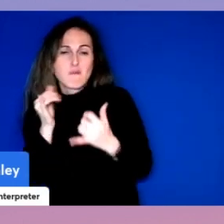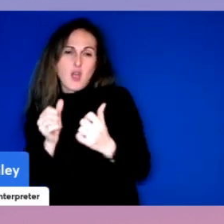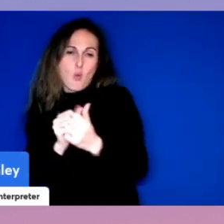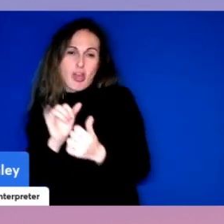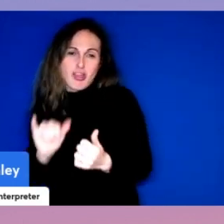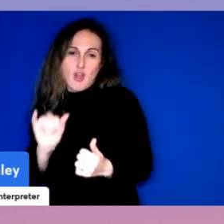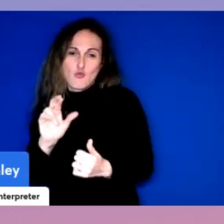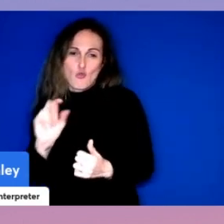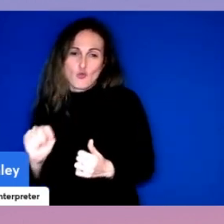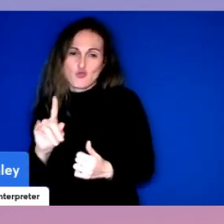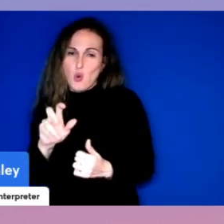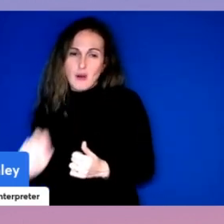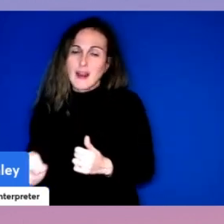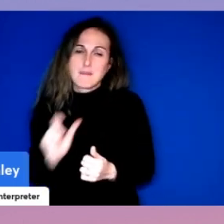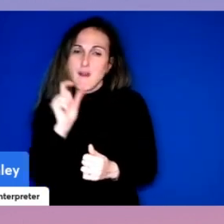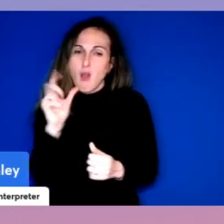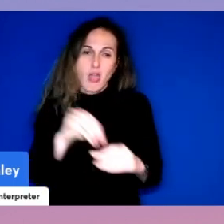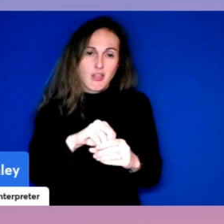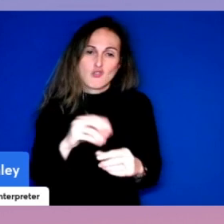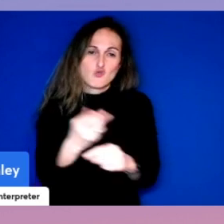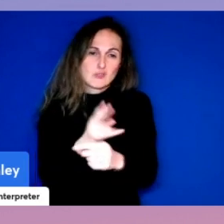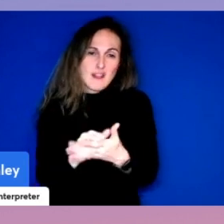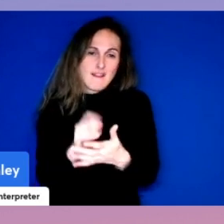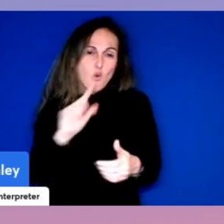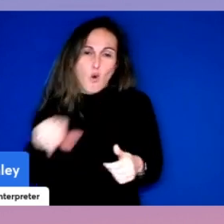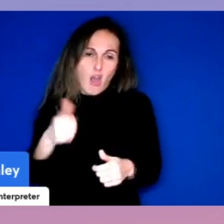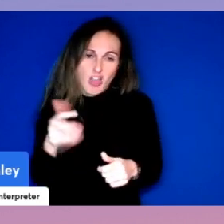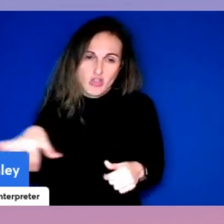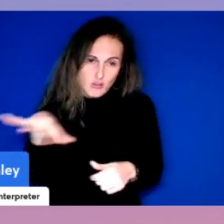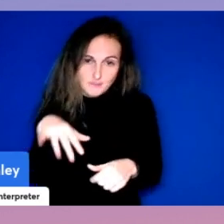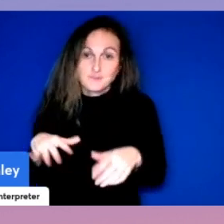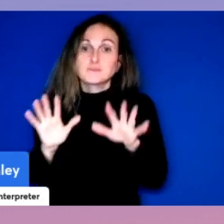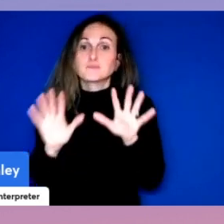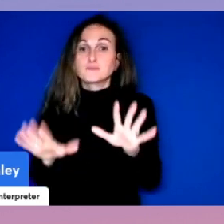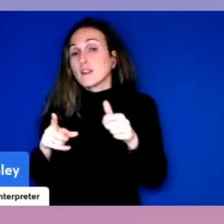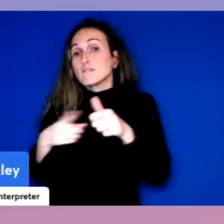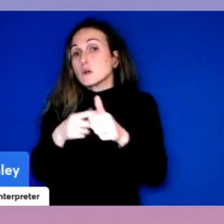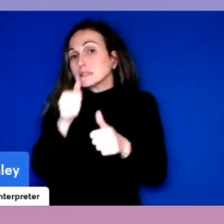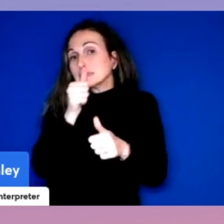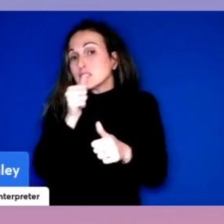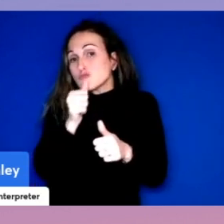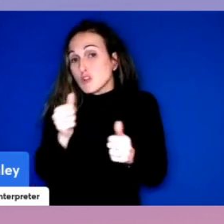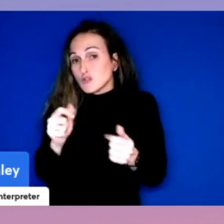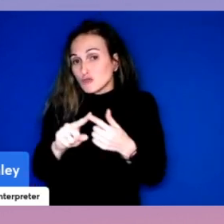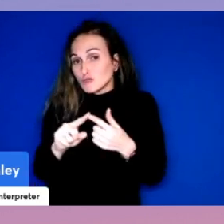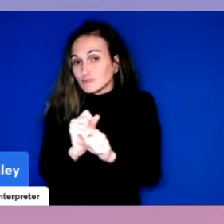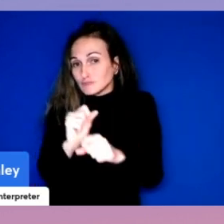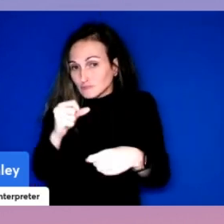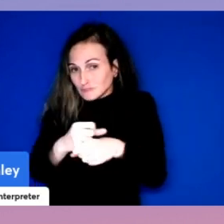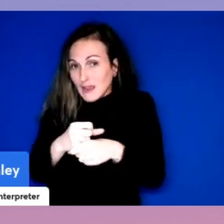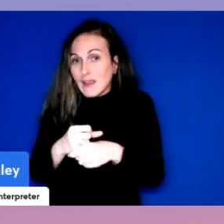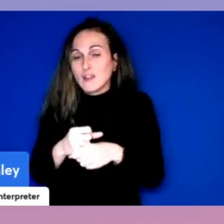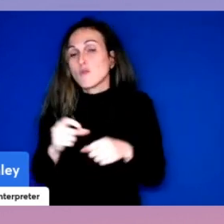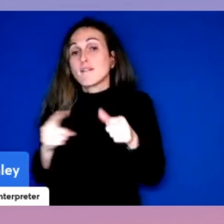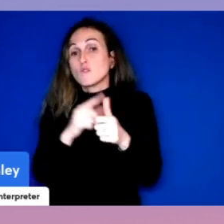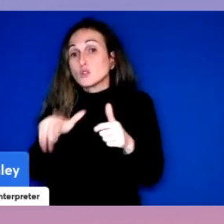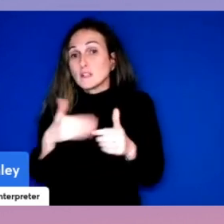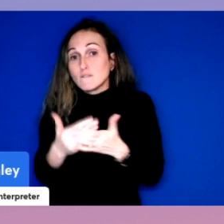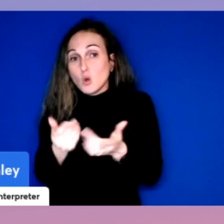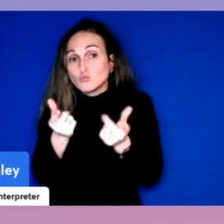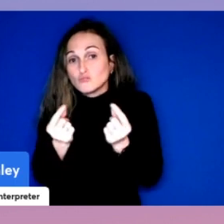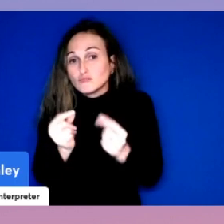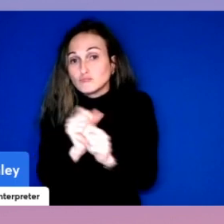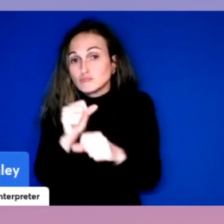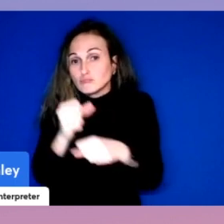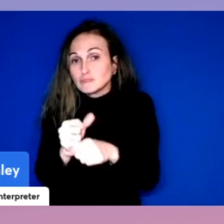doing anything else. Now, here we have our first secret that we want to create. First of all, we got to create